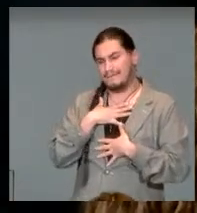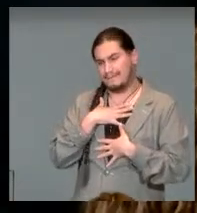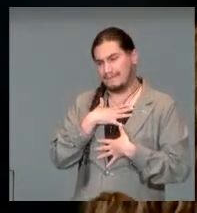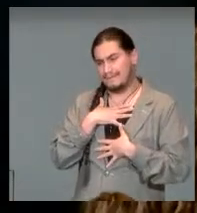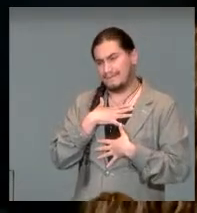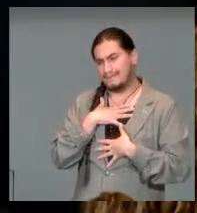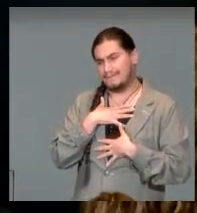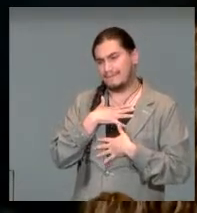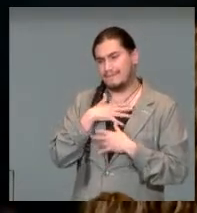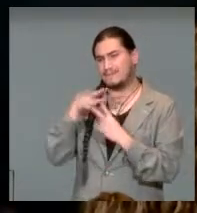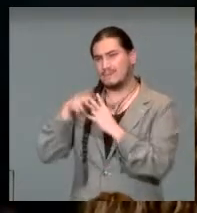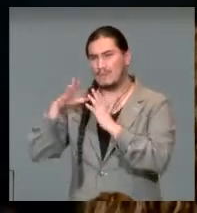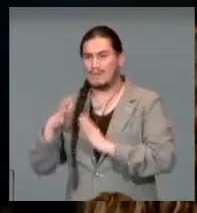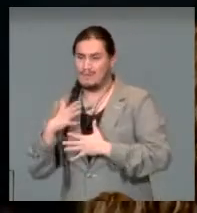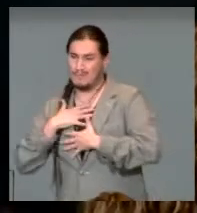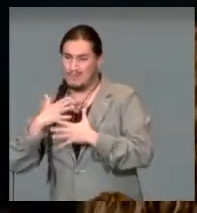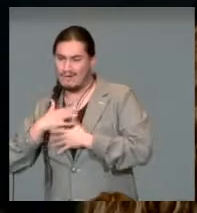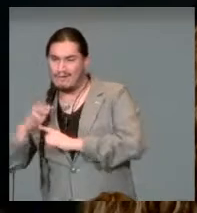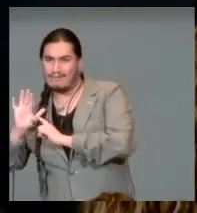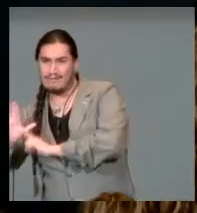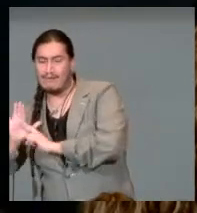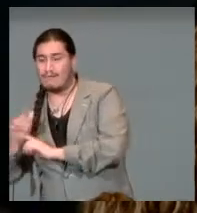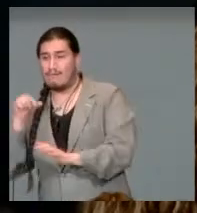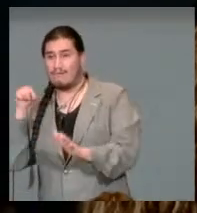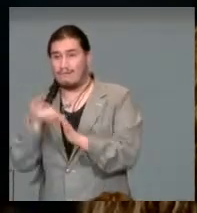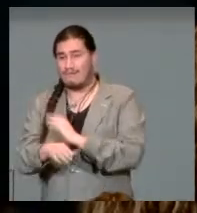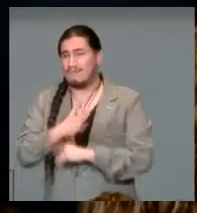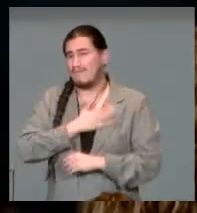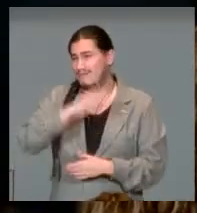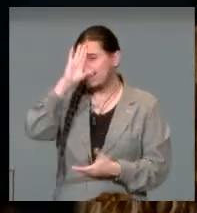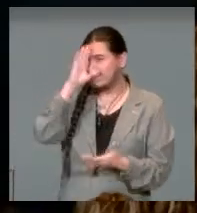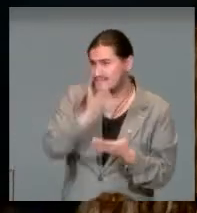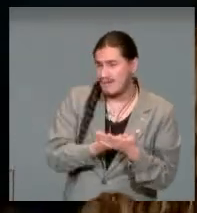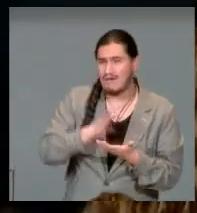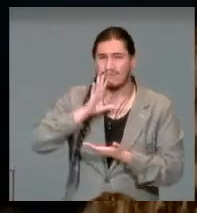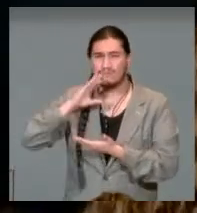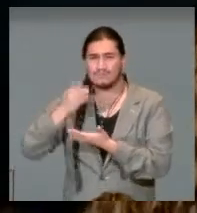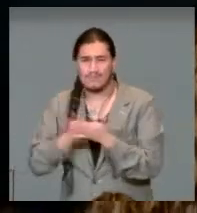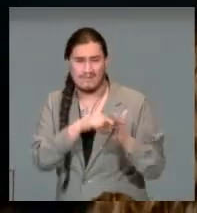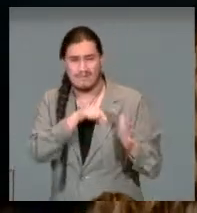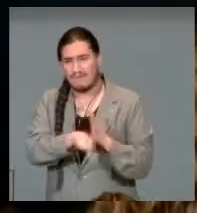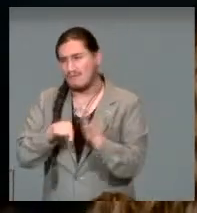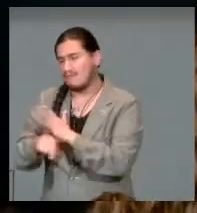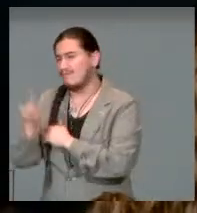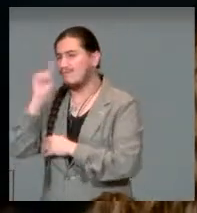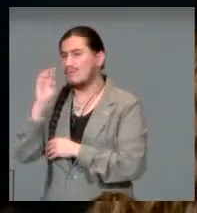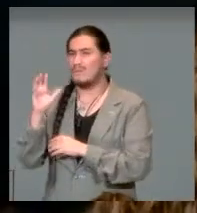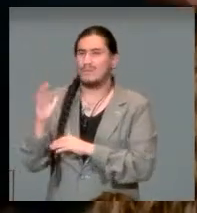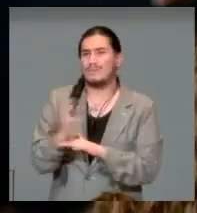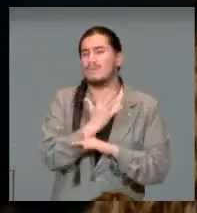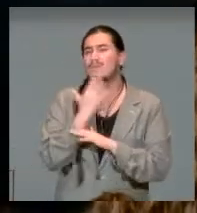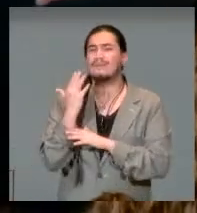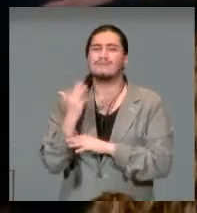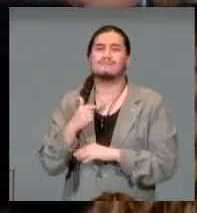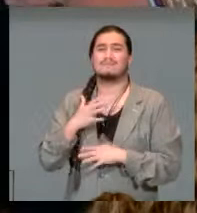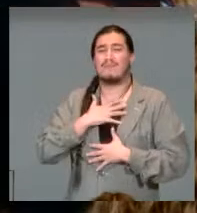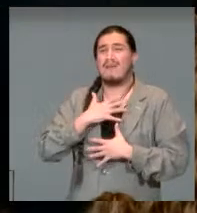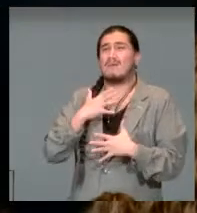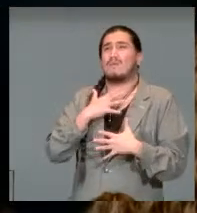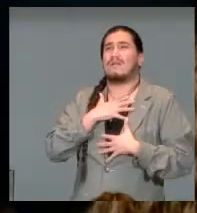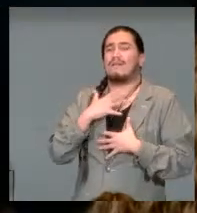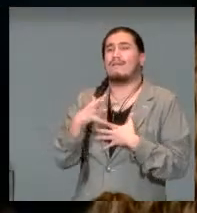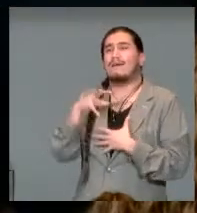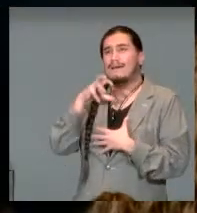concubine breath. They killed my son, my daughter for no reason, breath, and I am